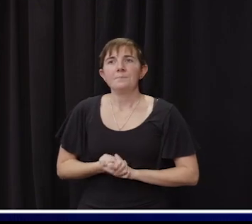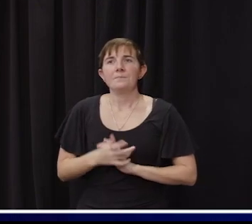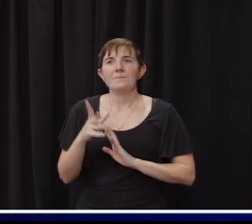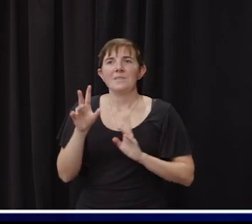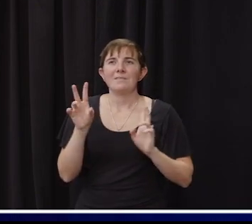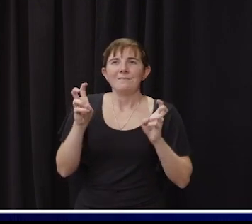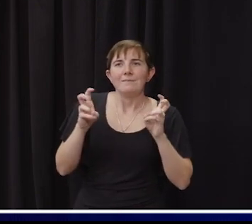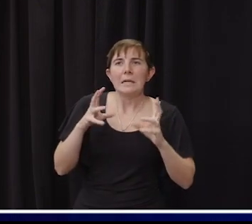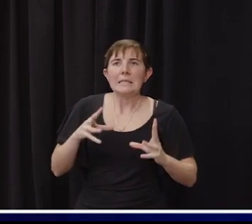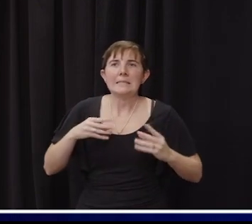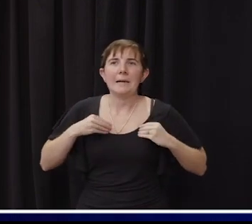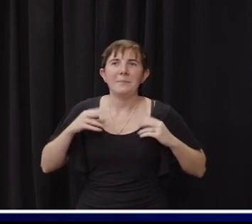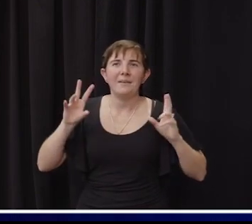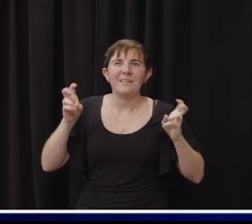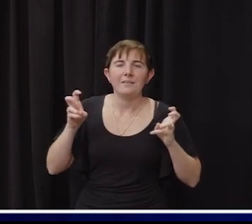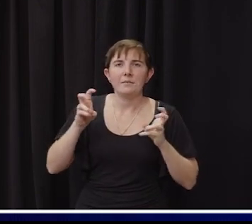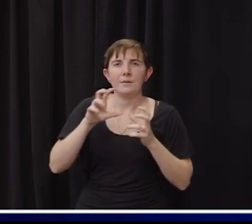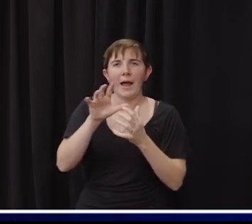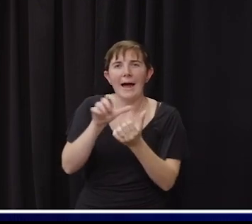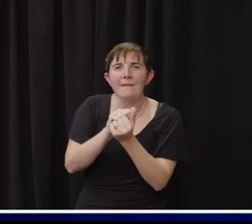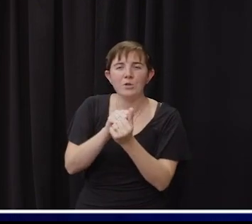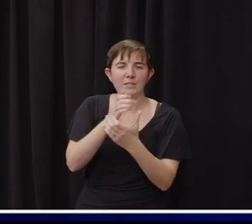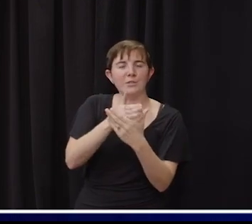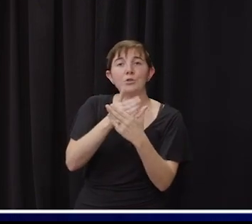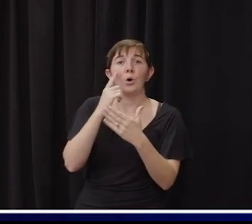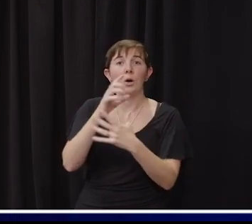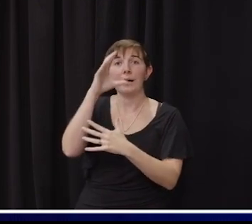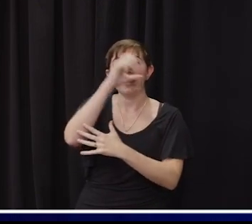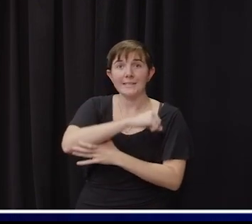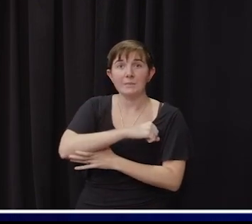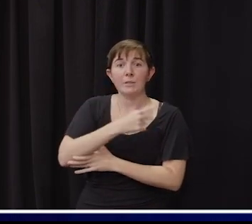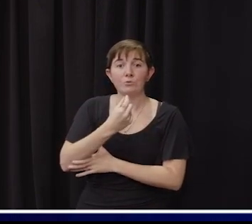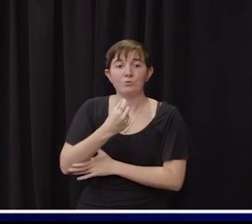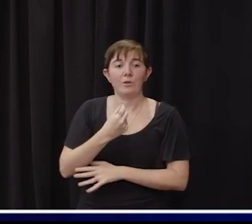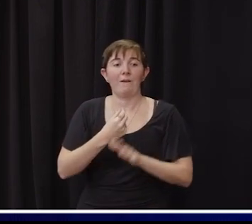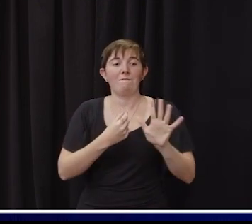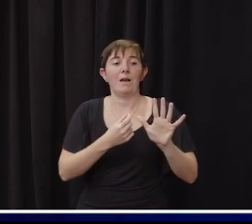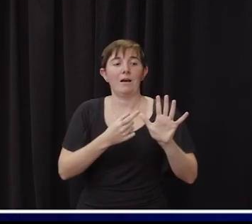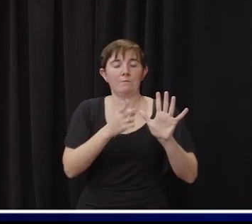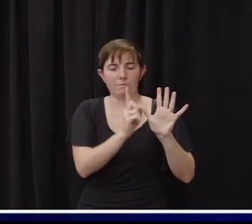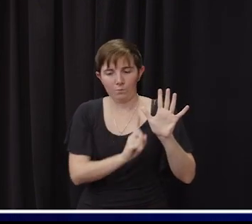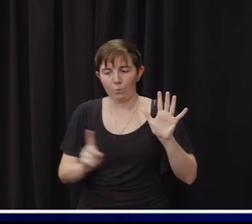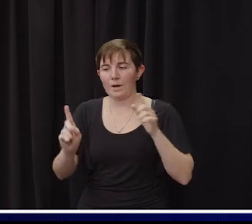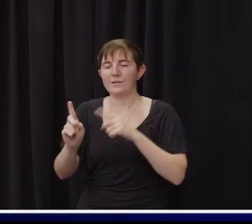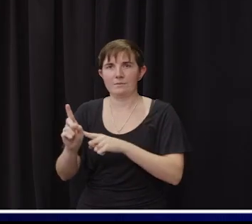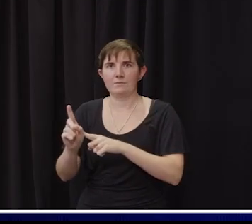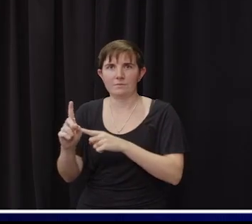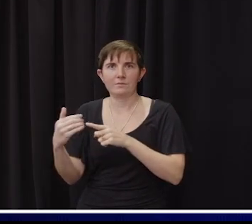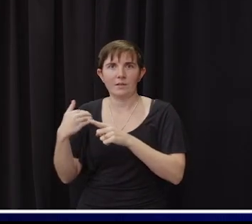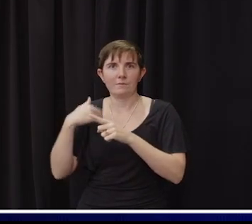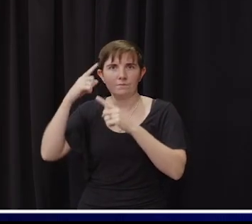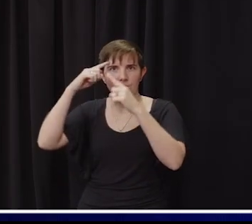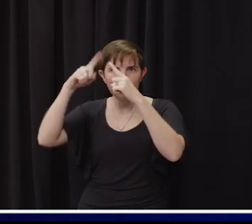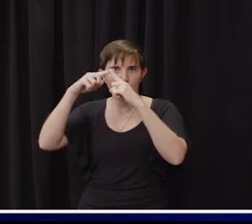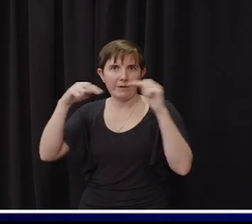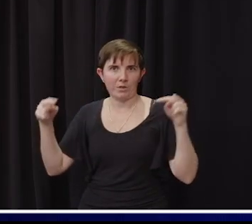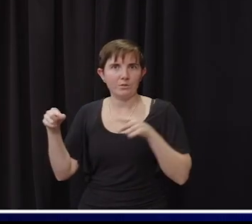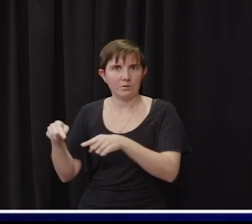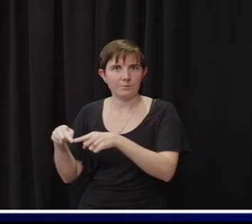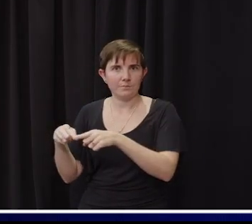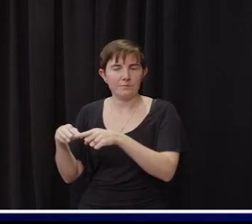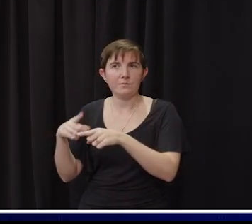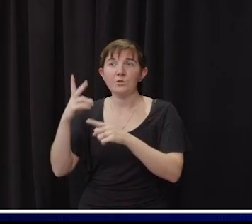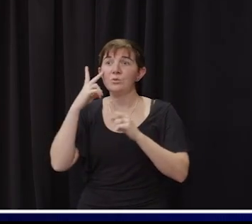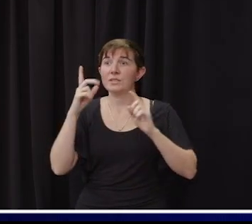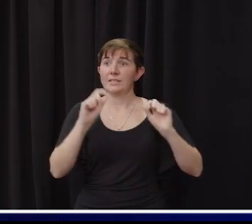accepted average or estimate is that 1 in 5 people is neurodiverse. Now, when you look at